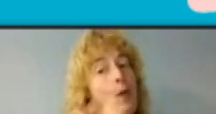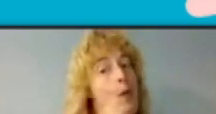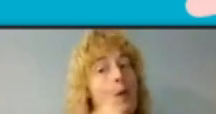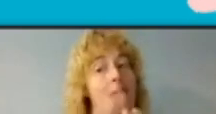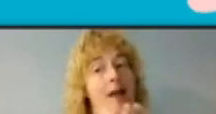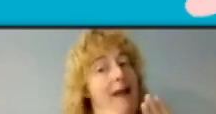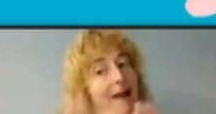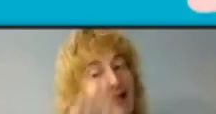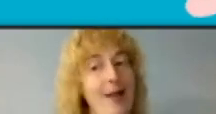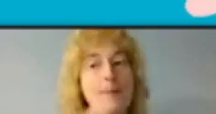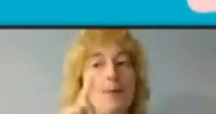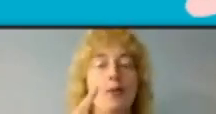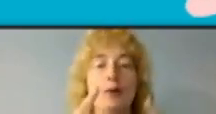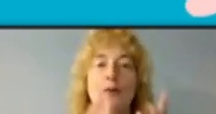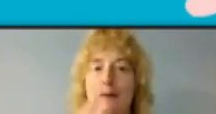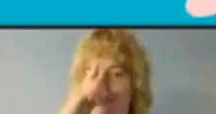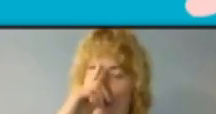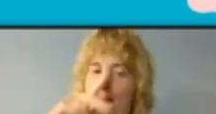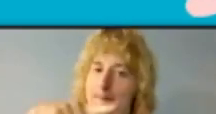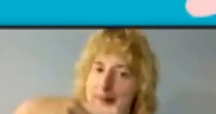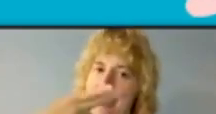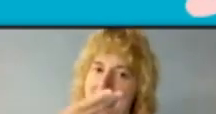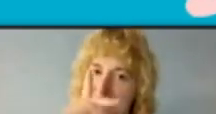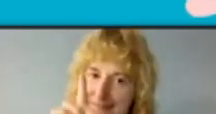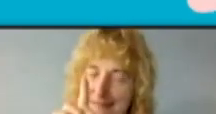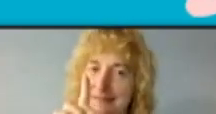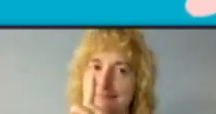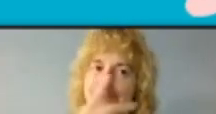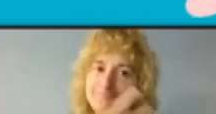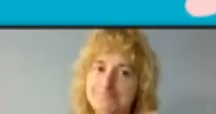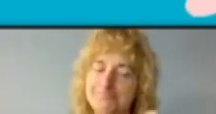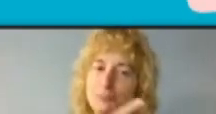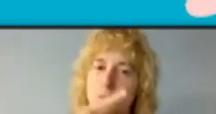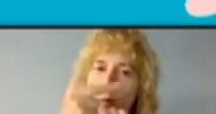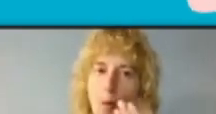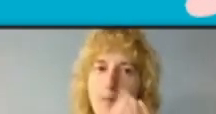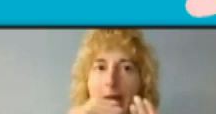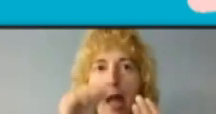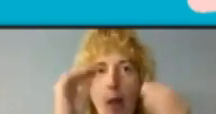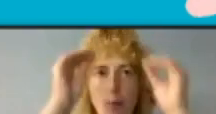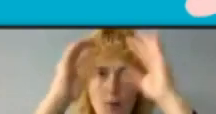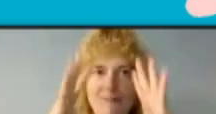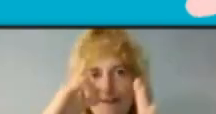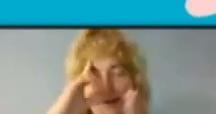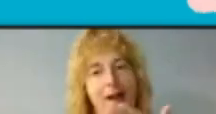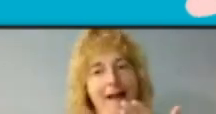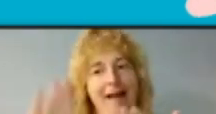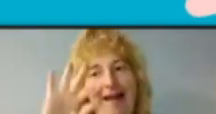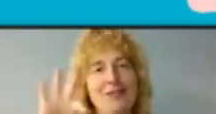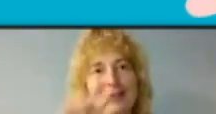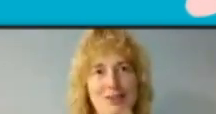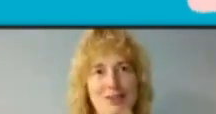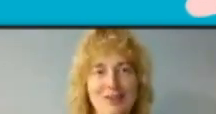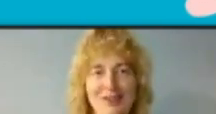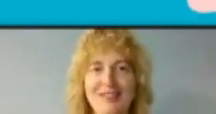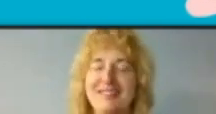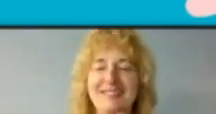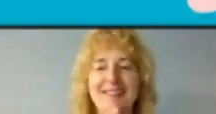the PhD program and a professor at the College of Nursing. Well, that's more than just a jest, but wonderful.